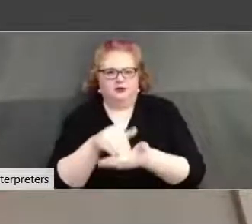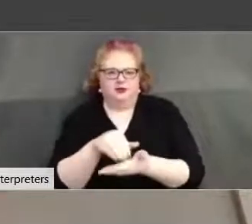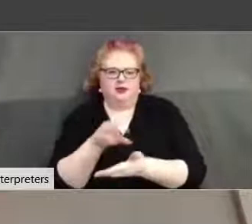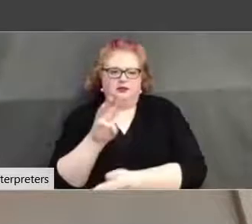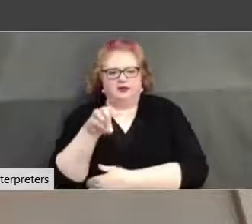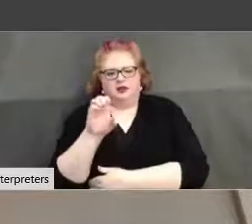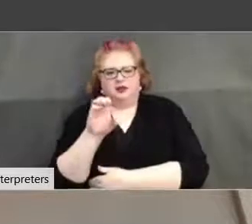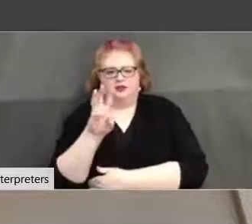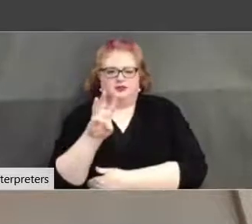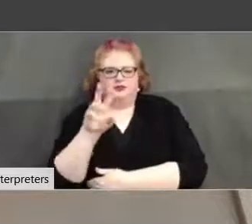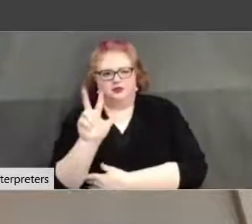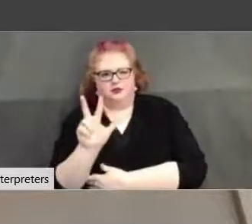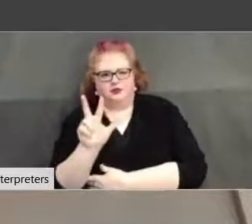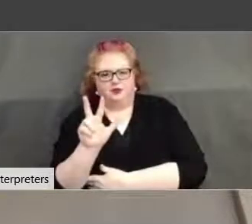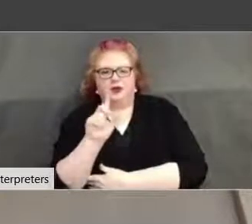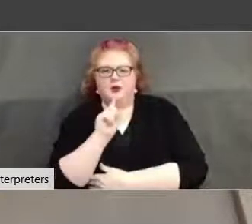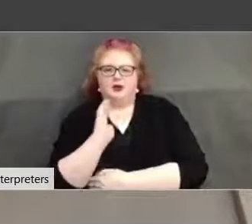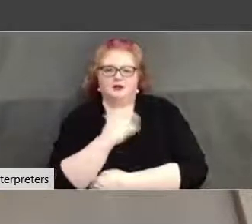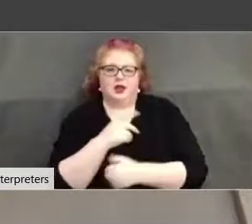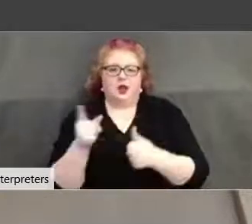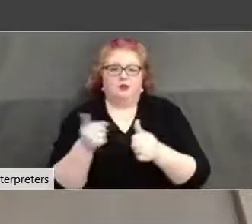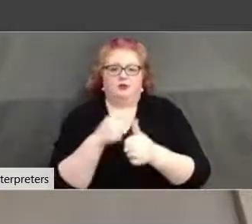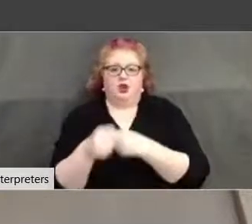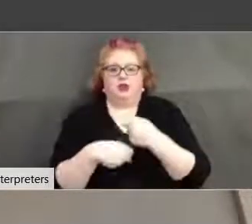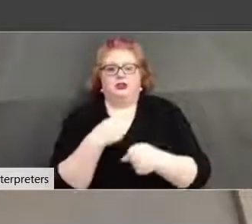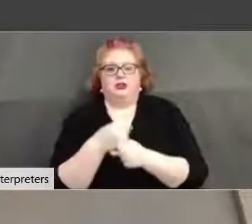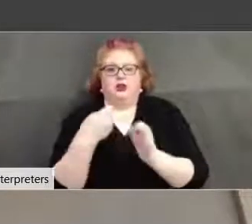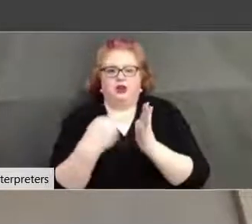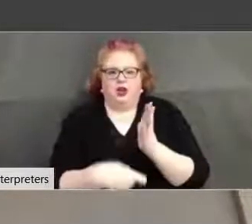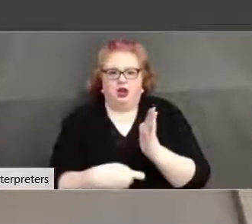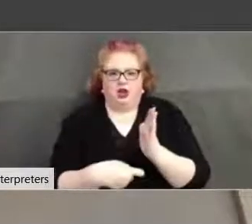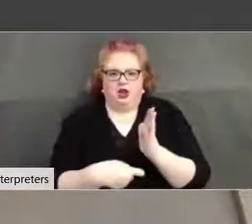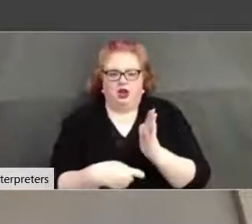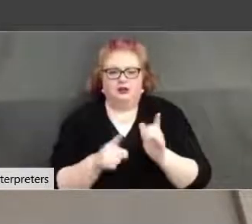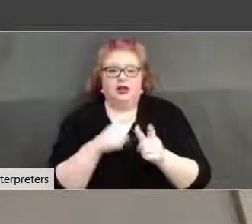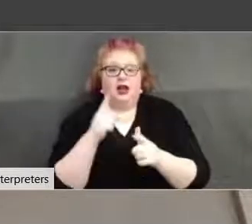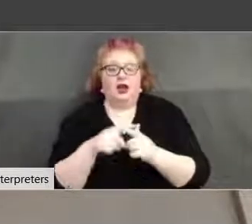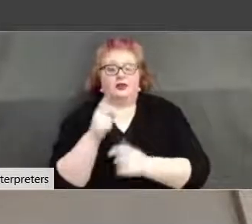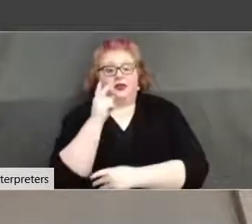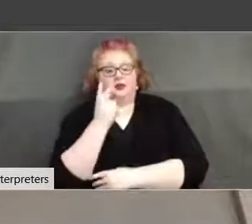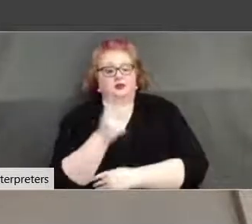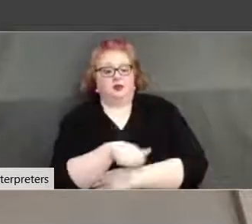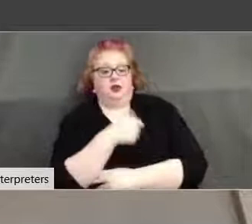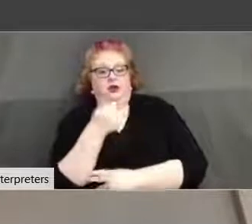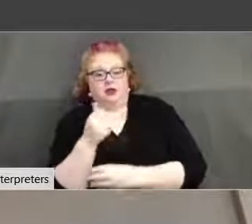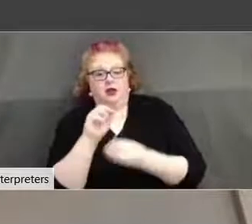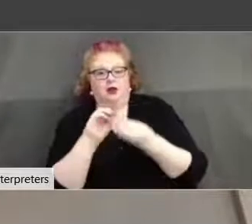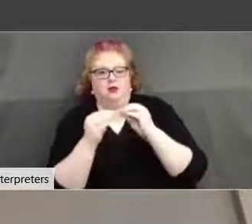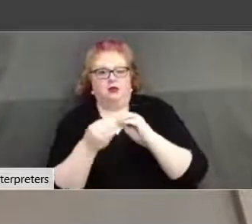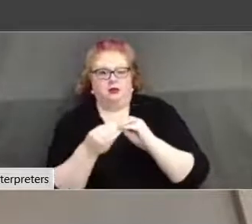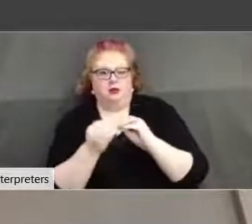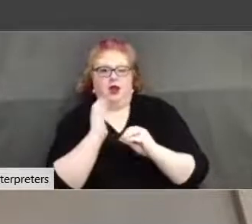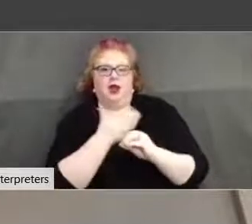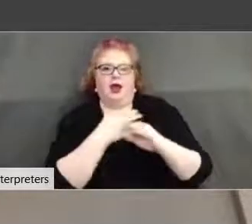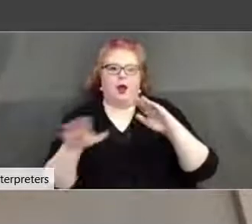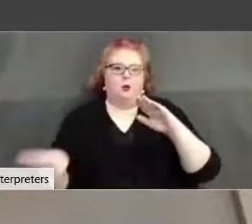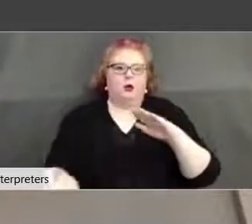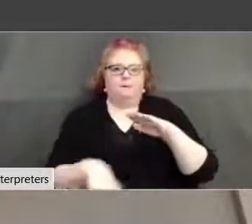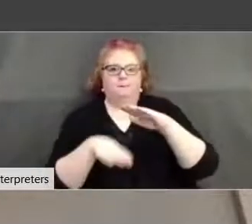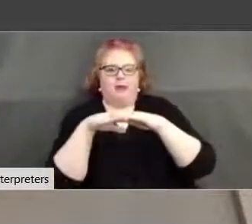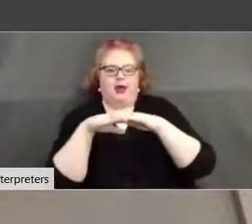$15,281,663 was our first year cost. And then I saw another number that was our maximum